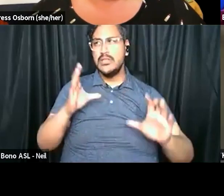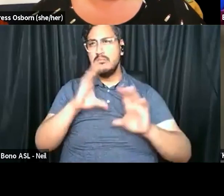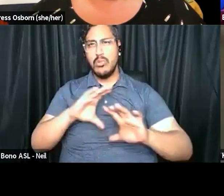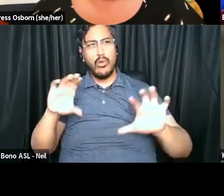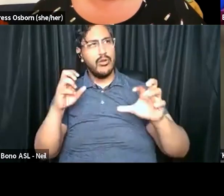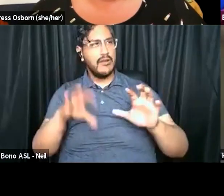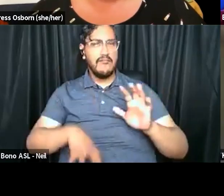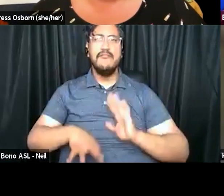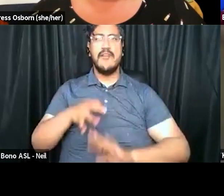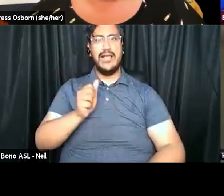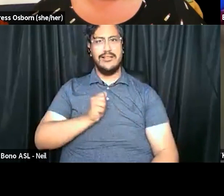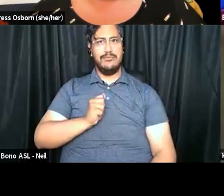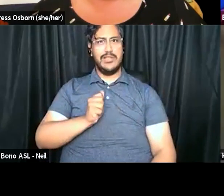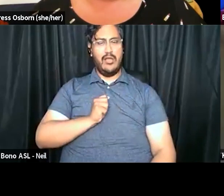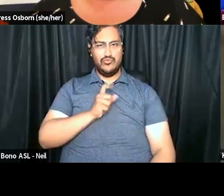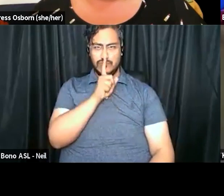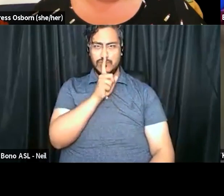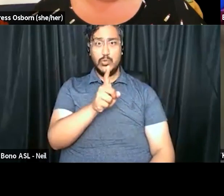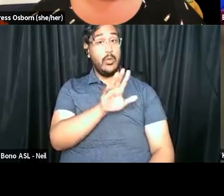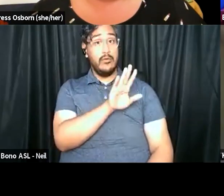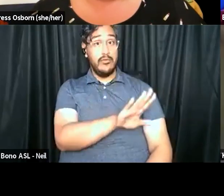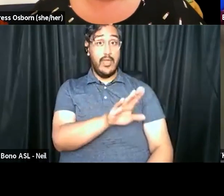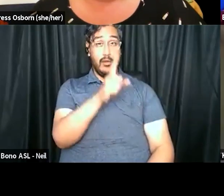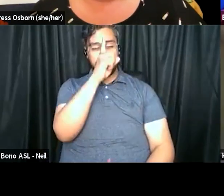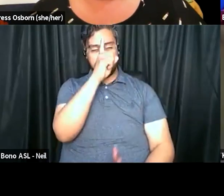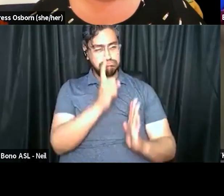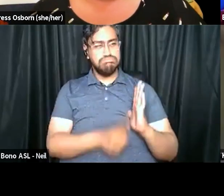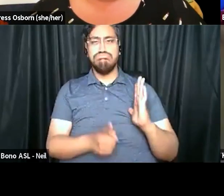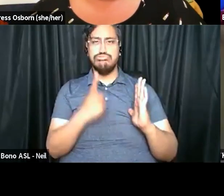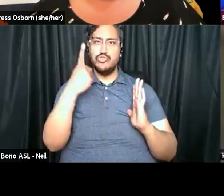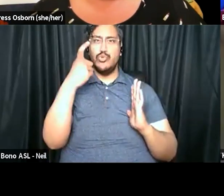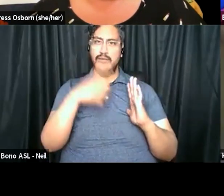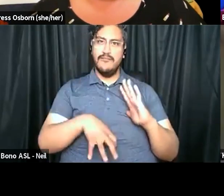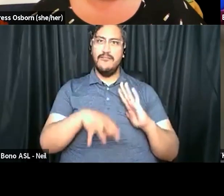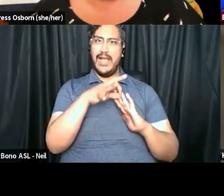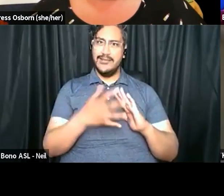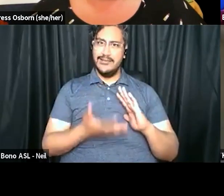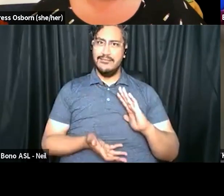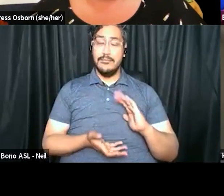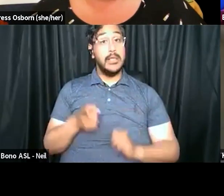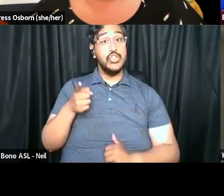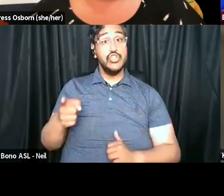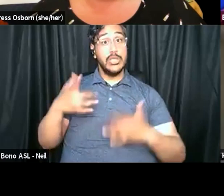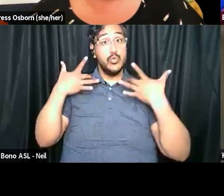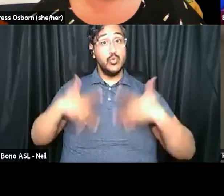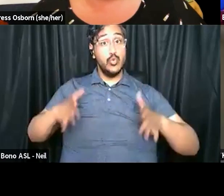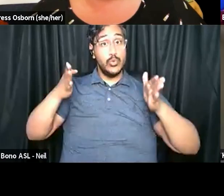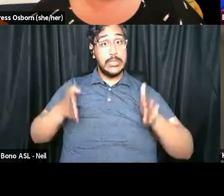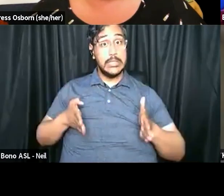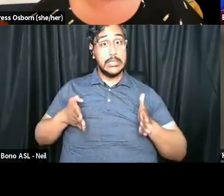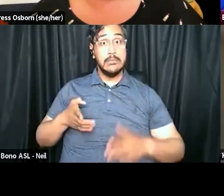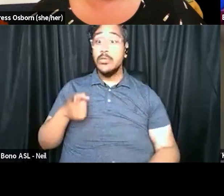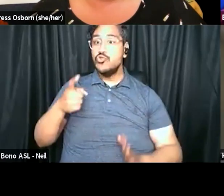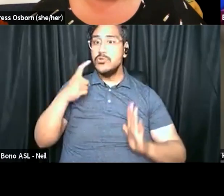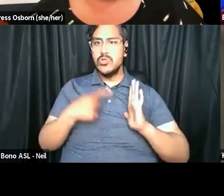authentic selves, living their deepest dreams and desires. Kat is a nudist who has found nudism to be the most healing tool for